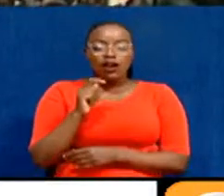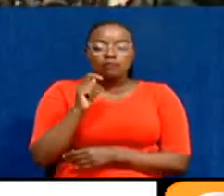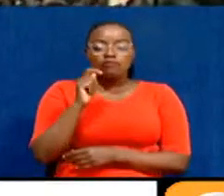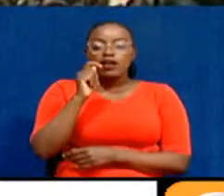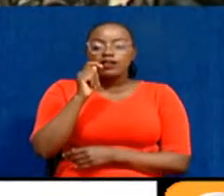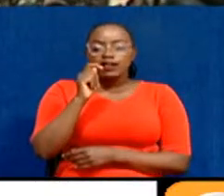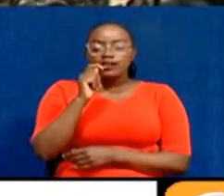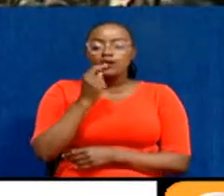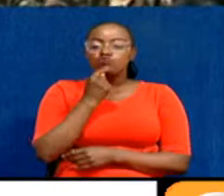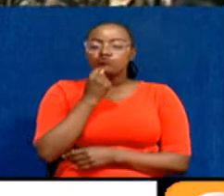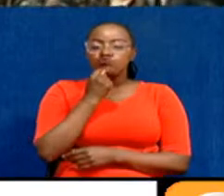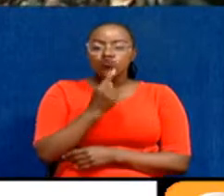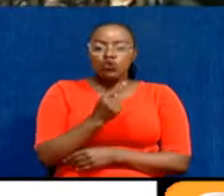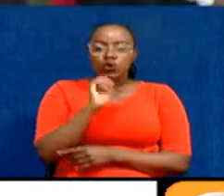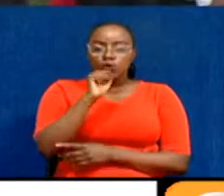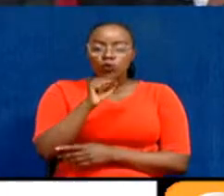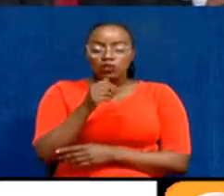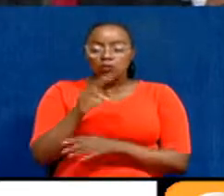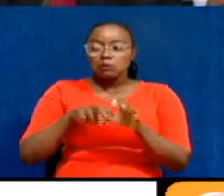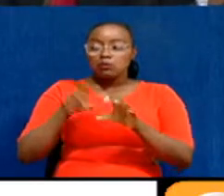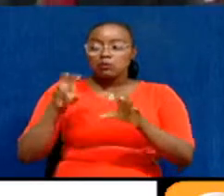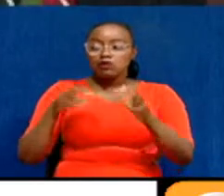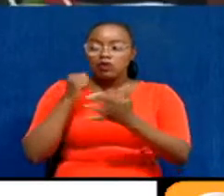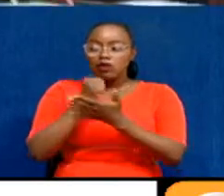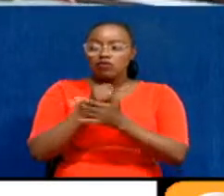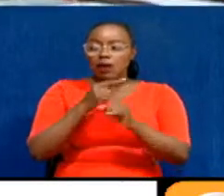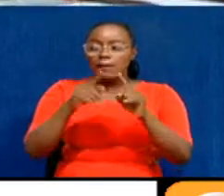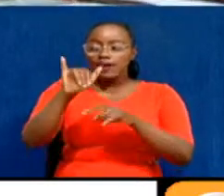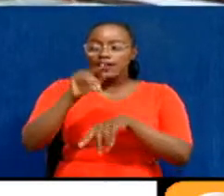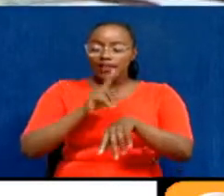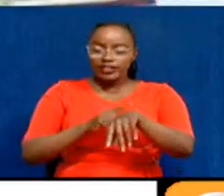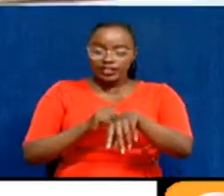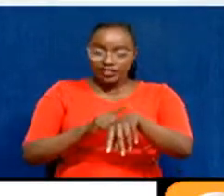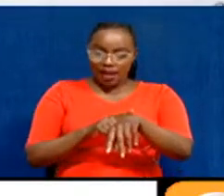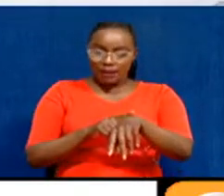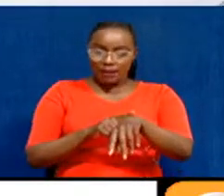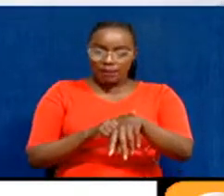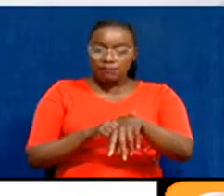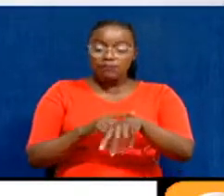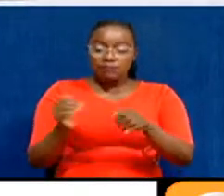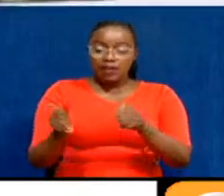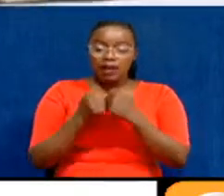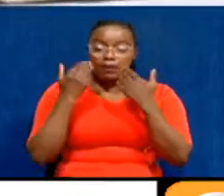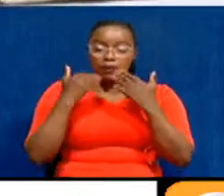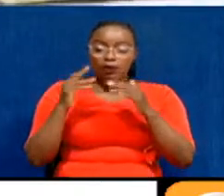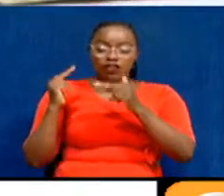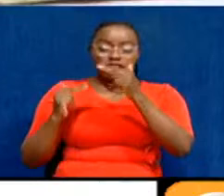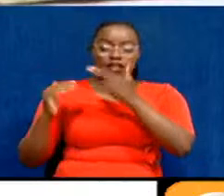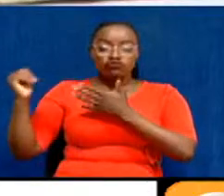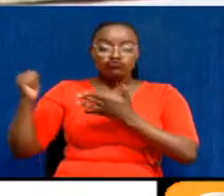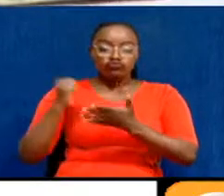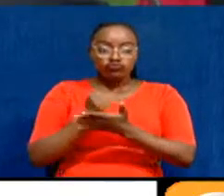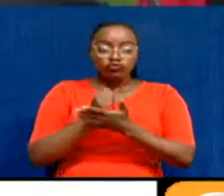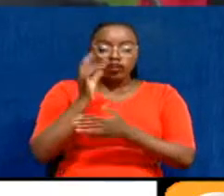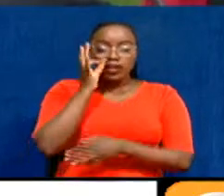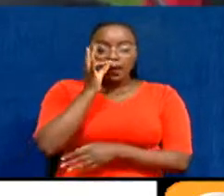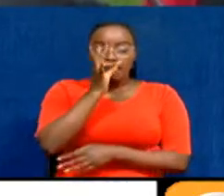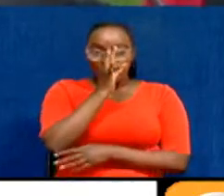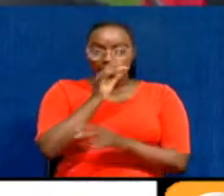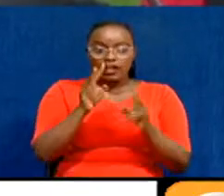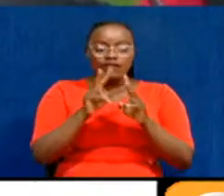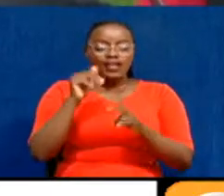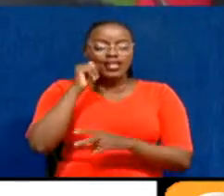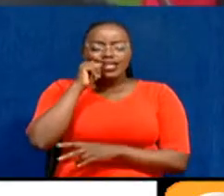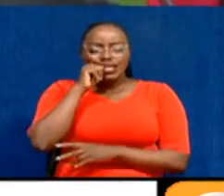Daniel Toroitich arap Moi would leave office. But then that moment came. So history placed Mwai Kibaki in a